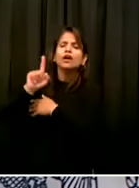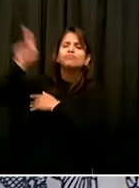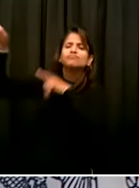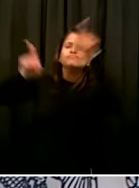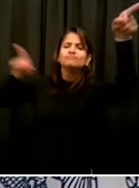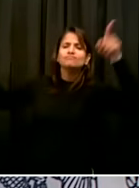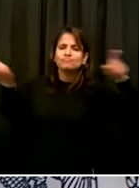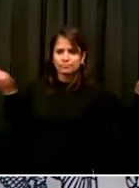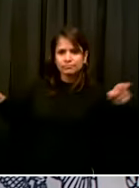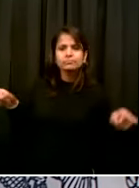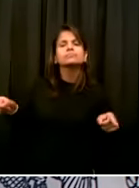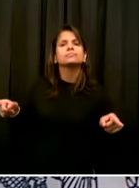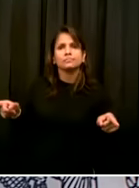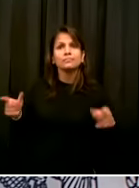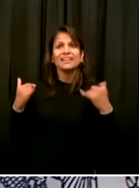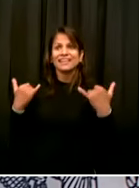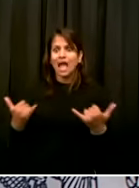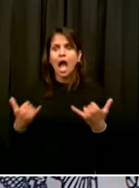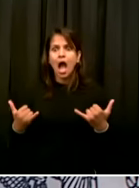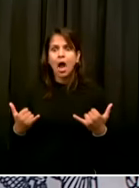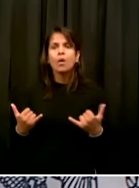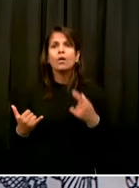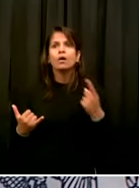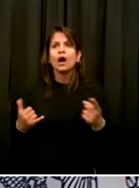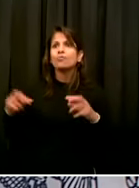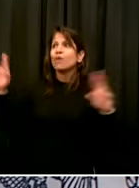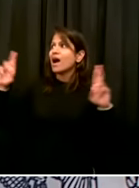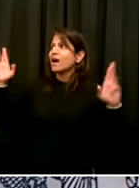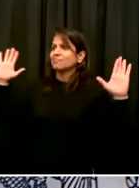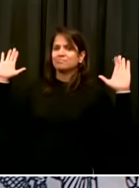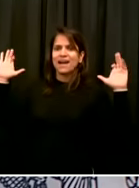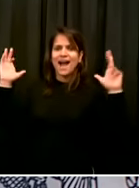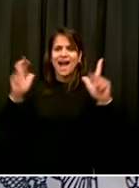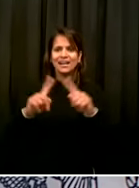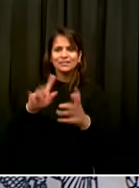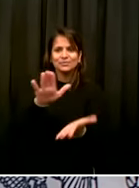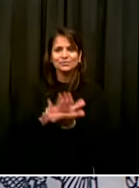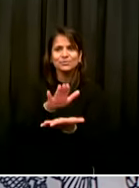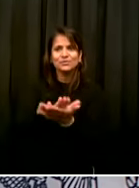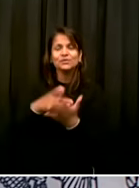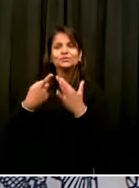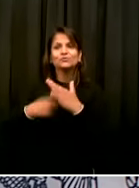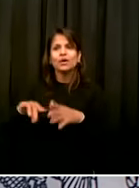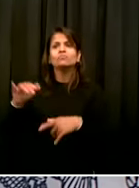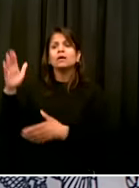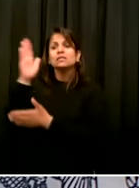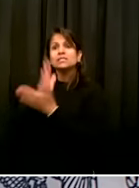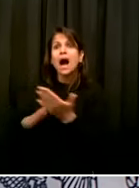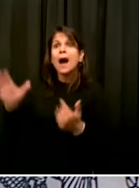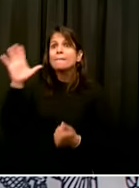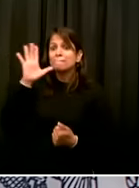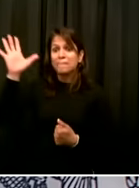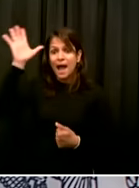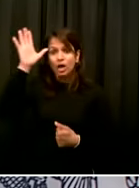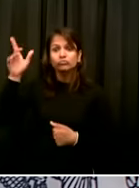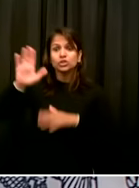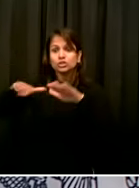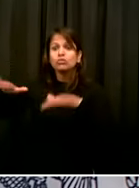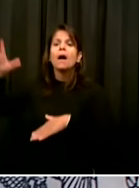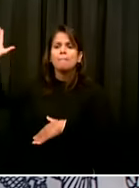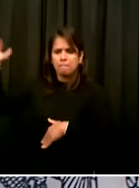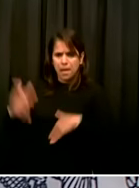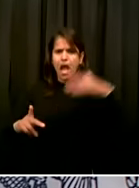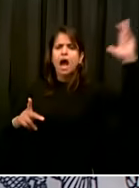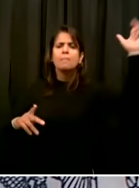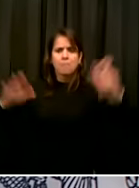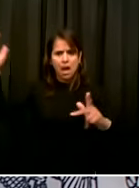years, they perhaps have waited until just before school started to have their children return to expand on summer plans and have them